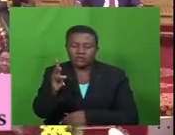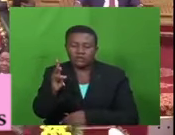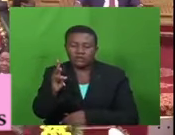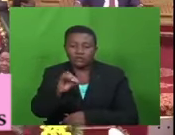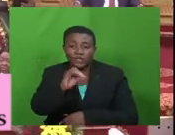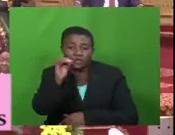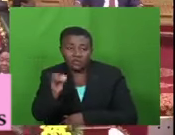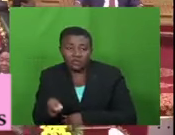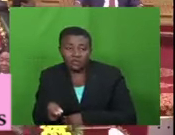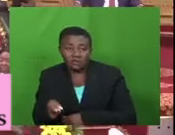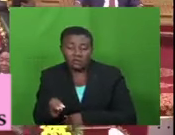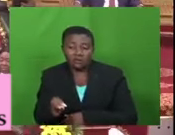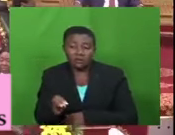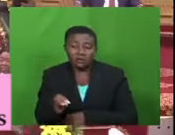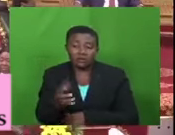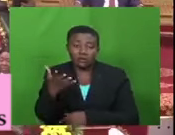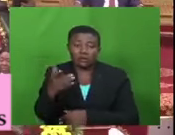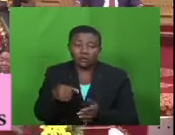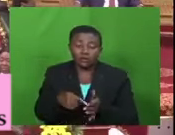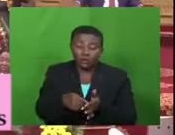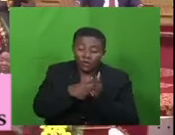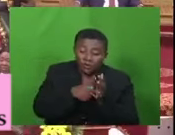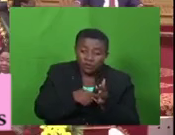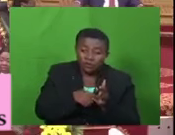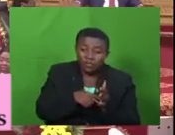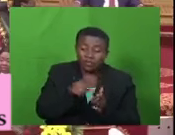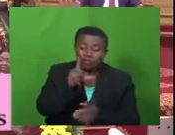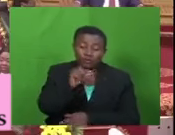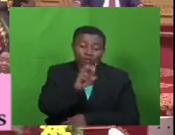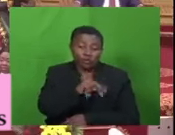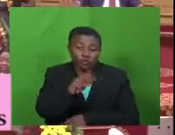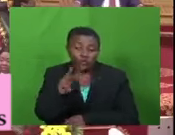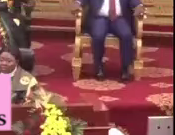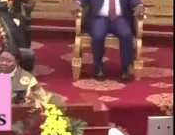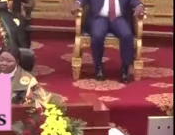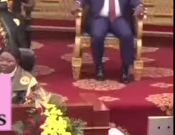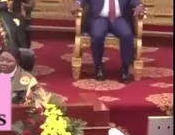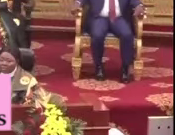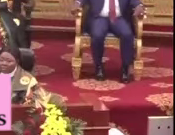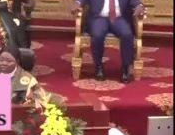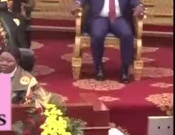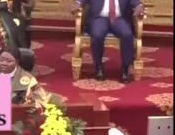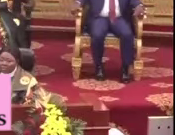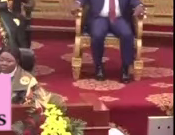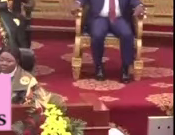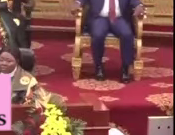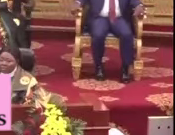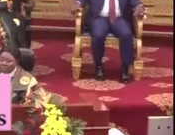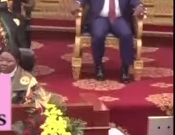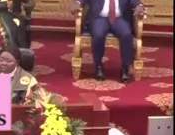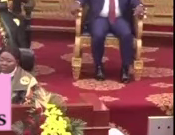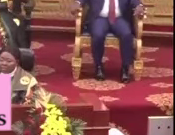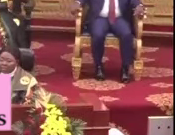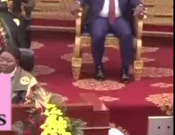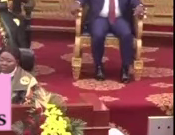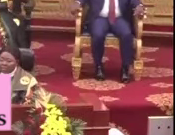submissions. As of 31st December 2022, the scheme paid a total